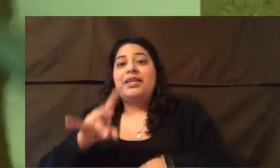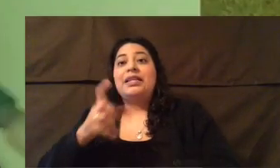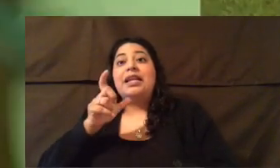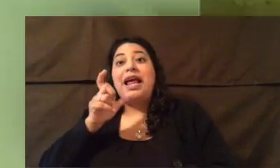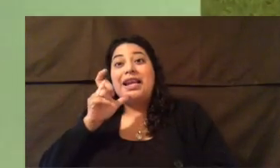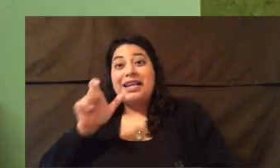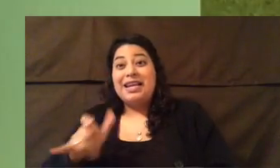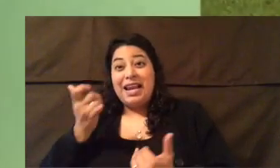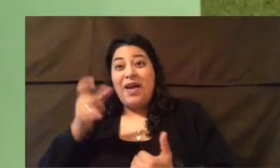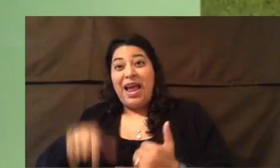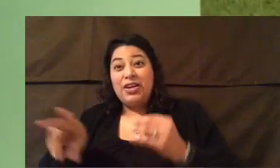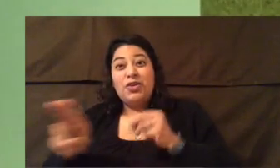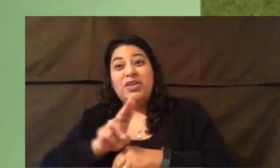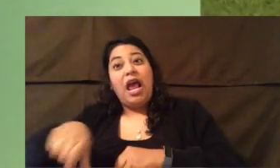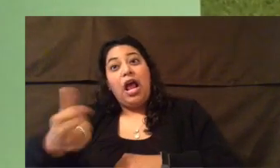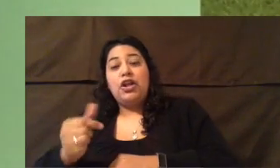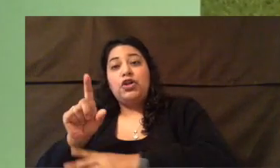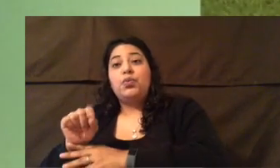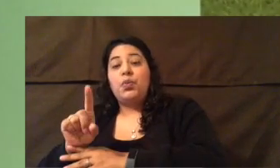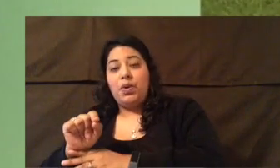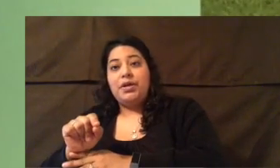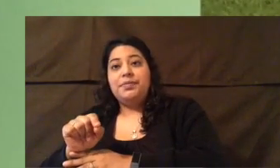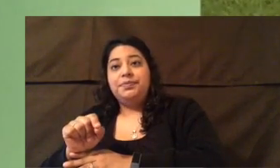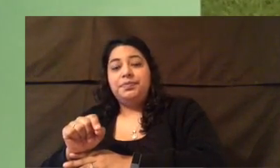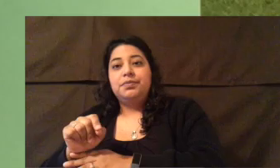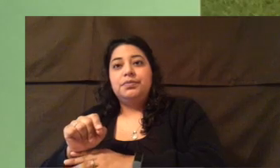what? Now I need to use this other 20 minutes.